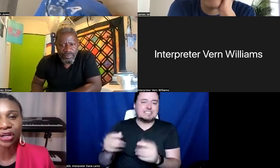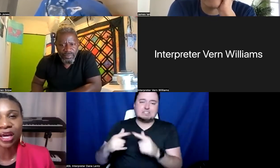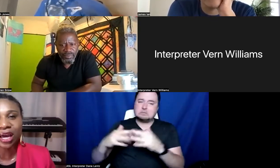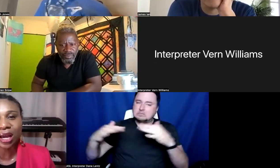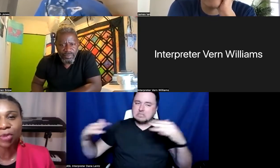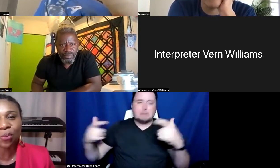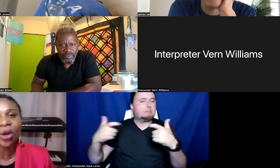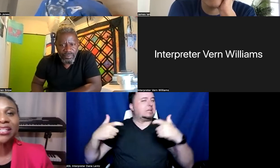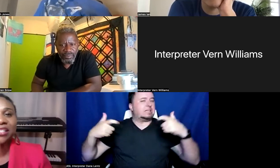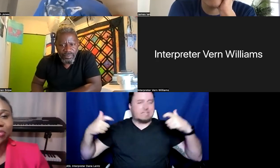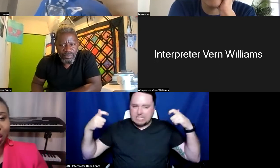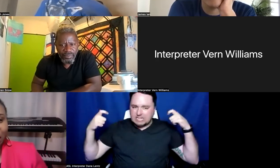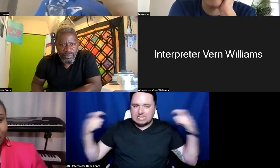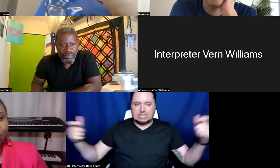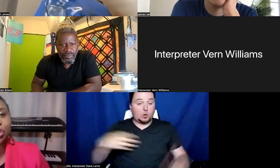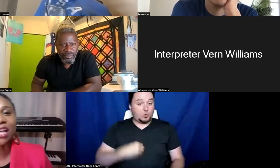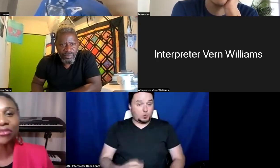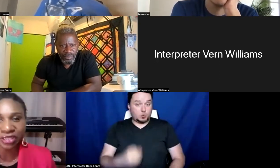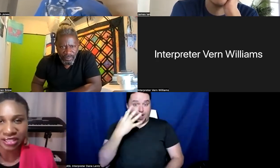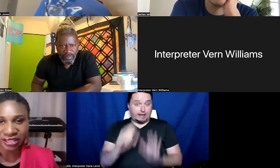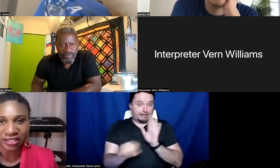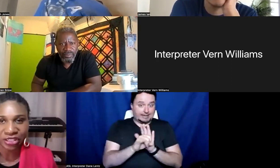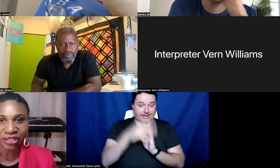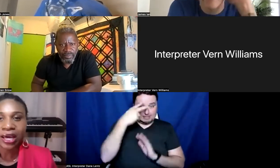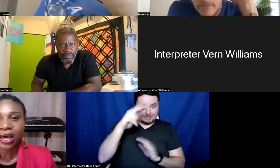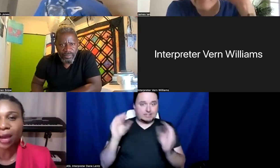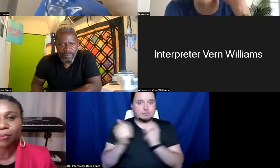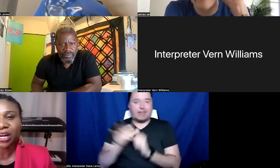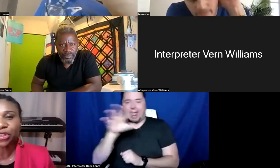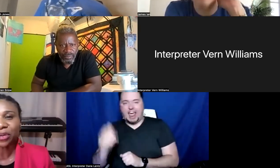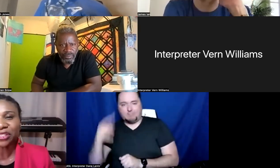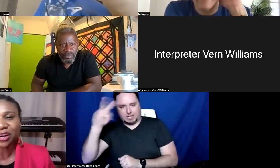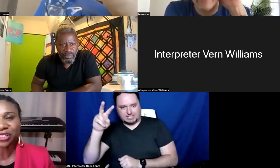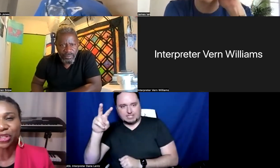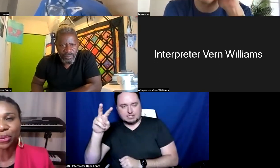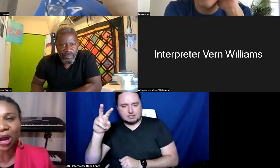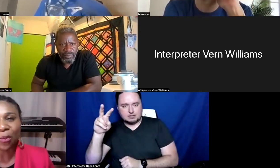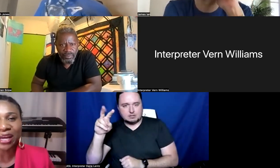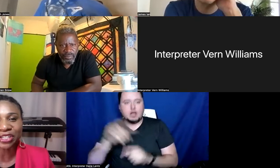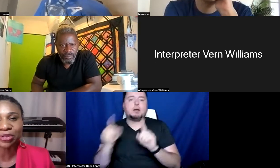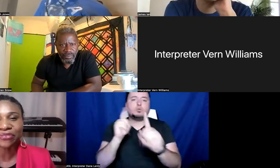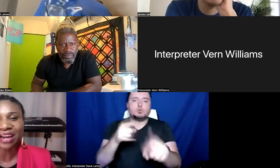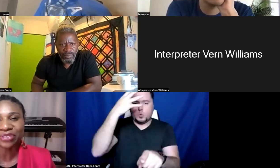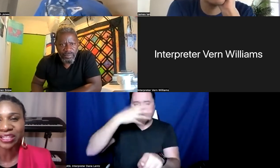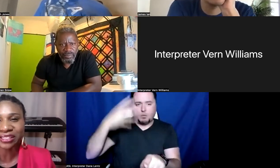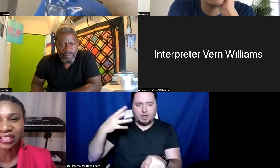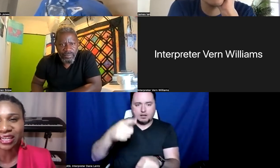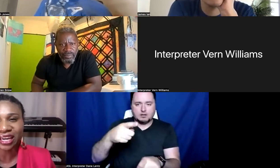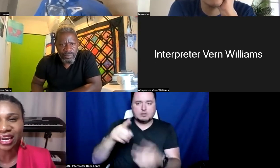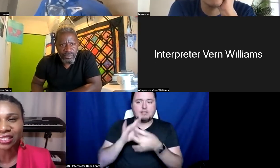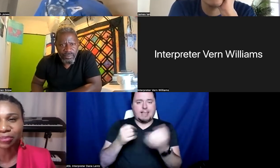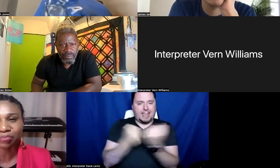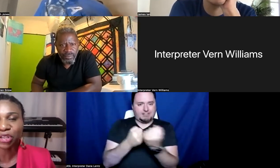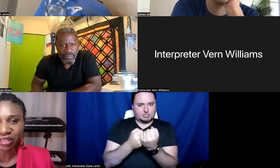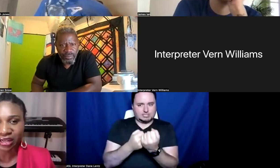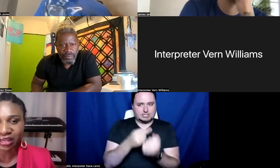stark white identifying Latina versus Afro-Latina contingent. But I do want to toss it to you, Wawa, in terms of advocacy